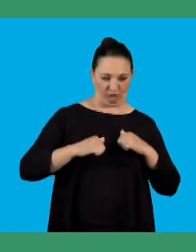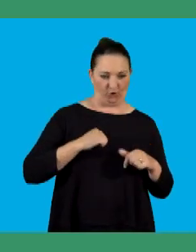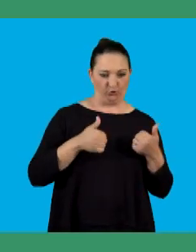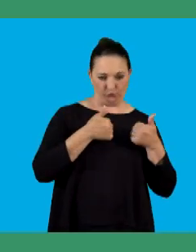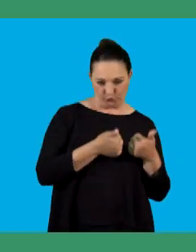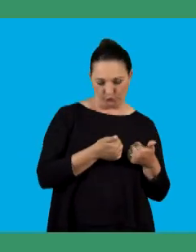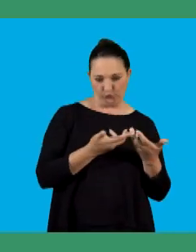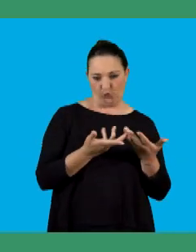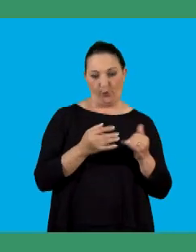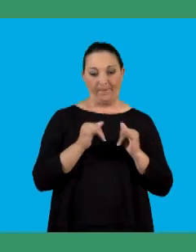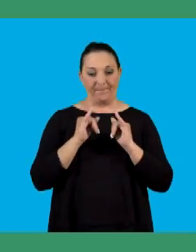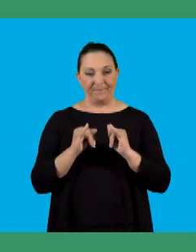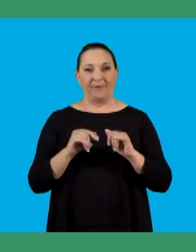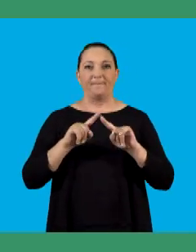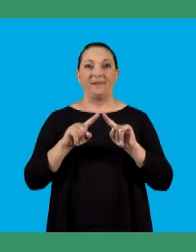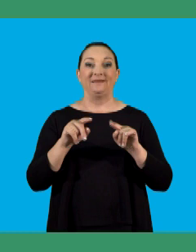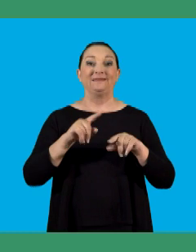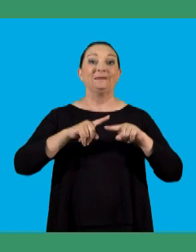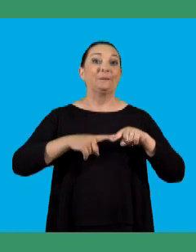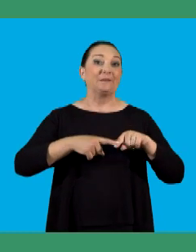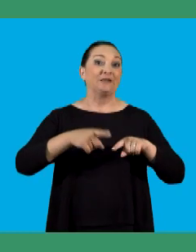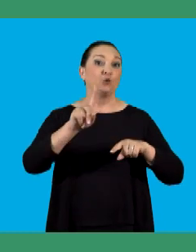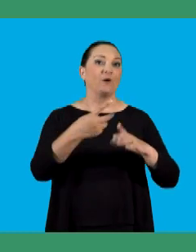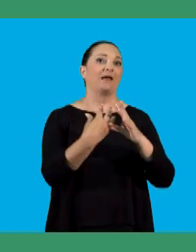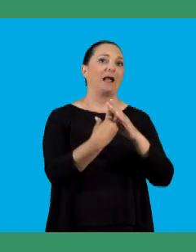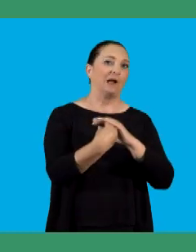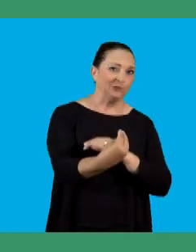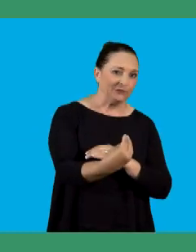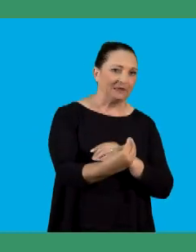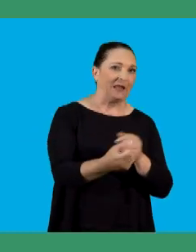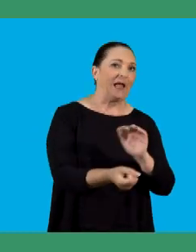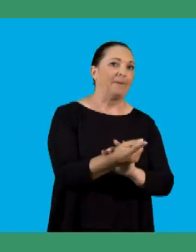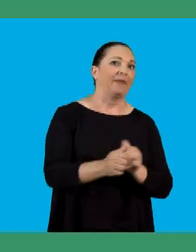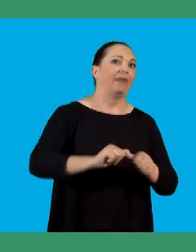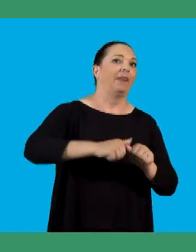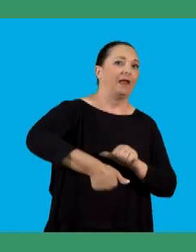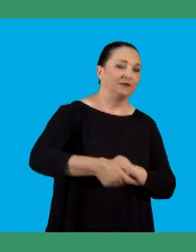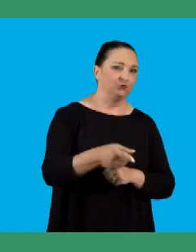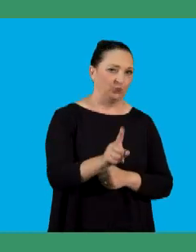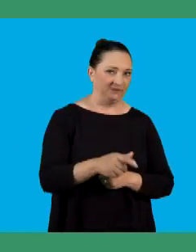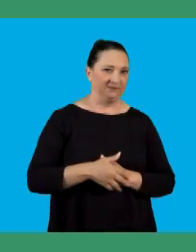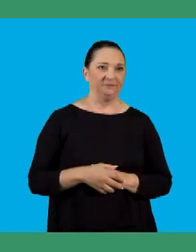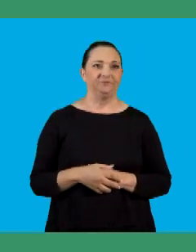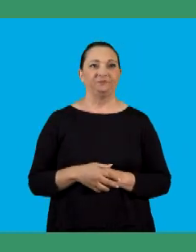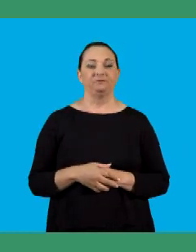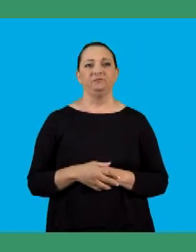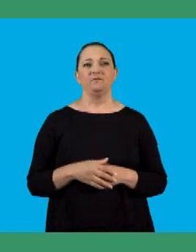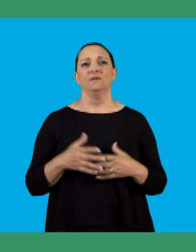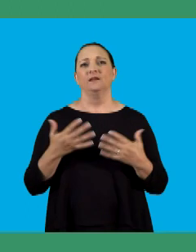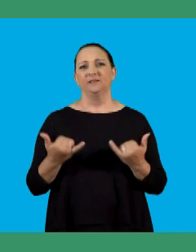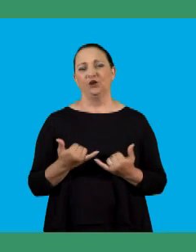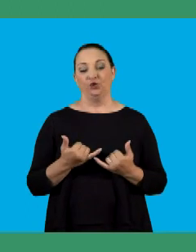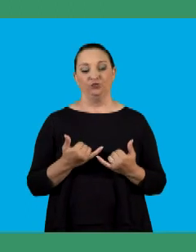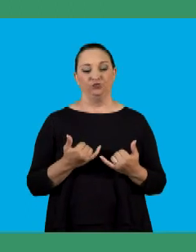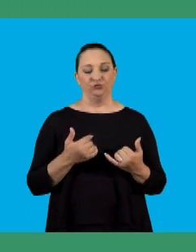or bad depending on its outcome. Now, in simple terms, this means that you are going to do